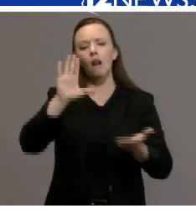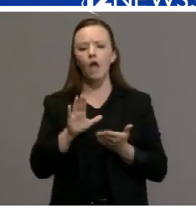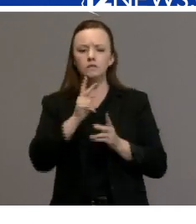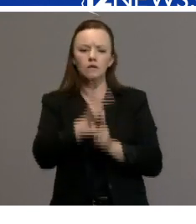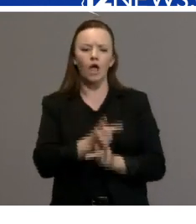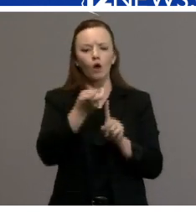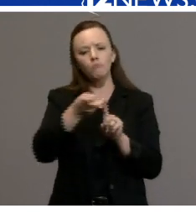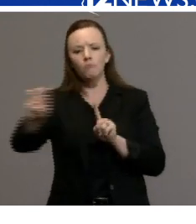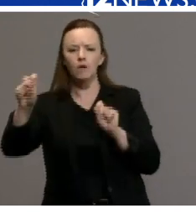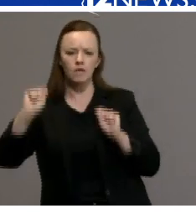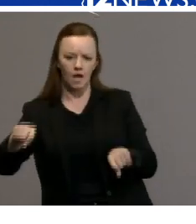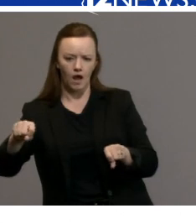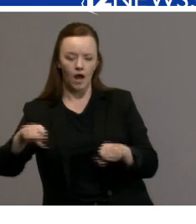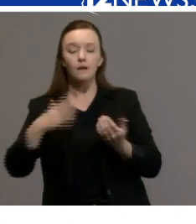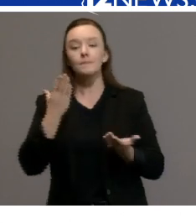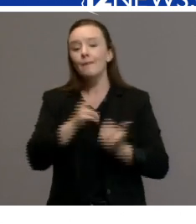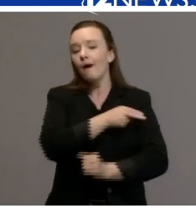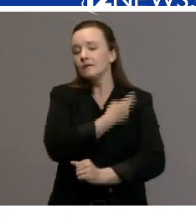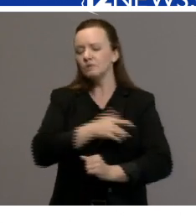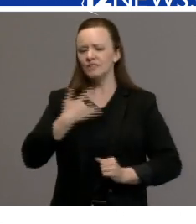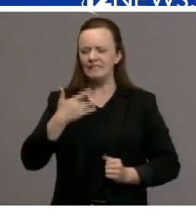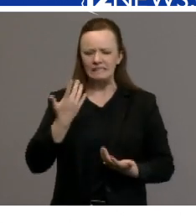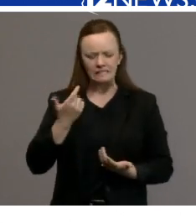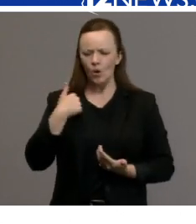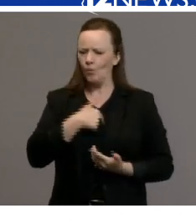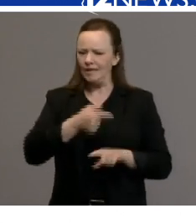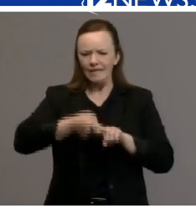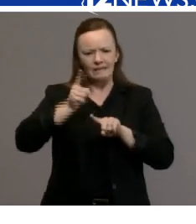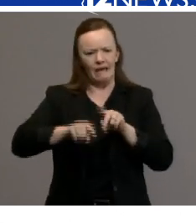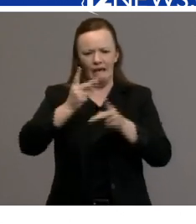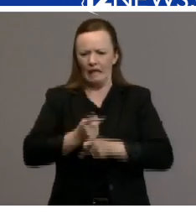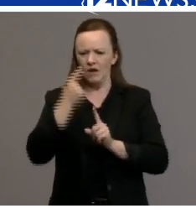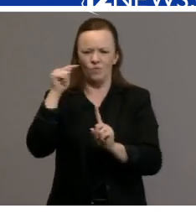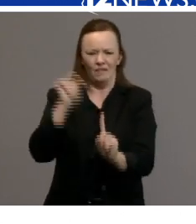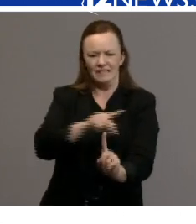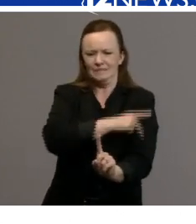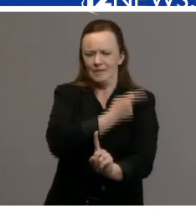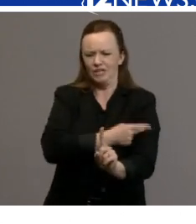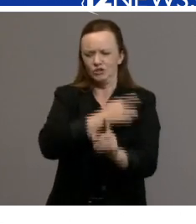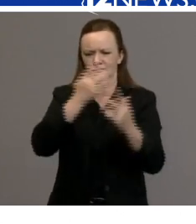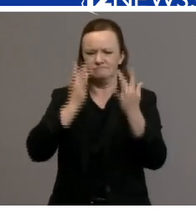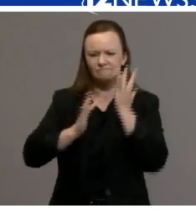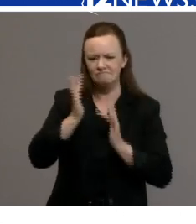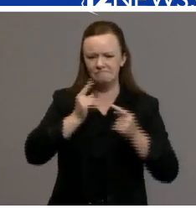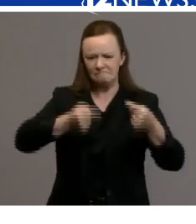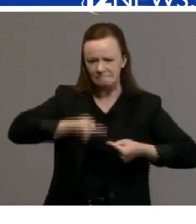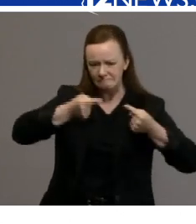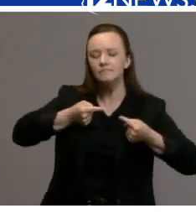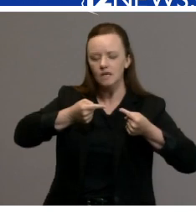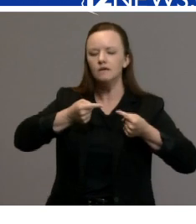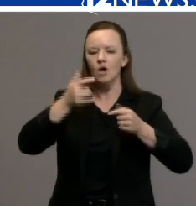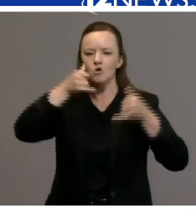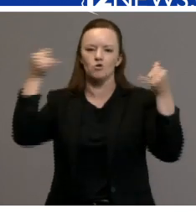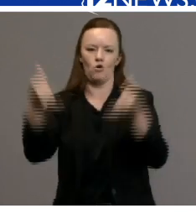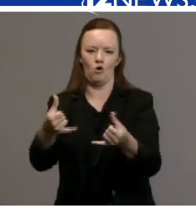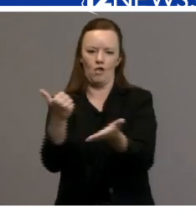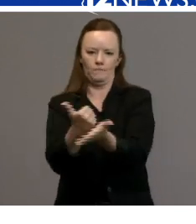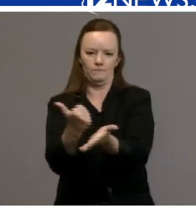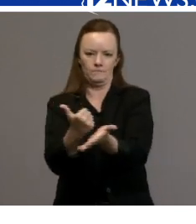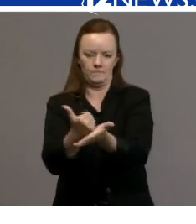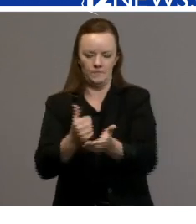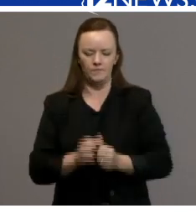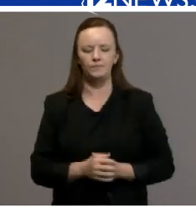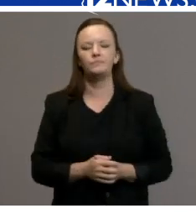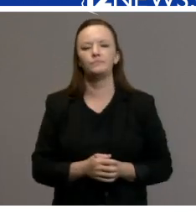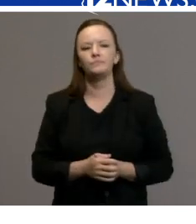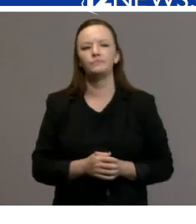patient. This was stood up in April. Over the last few weeks since it's been stood up, we have facilitated